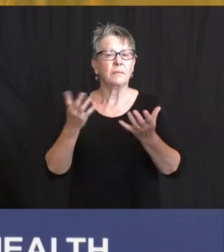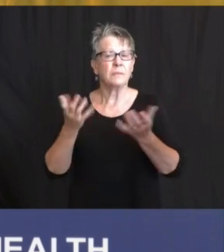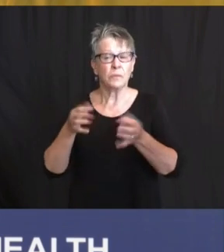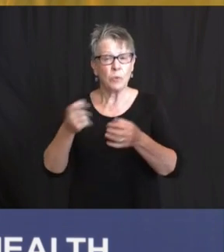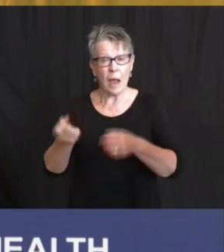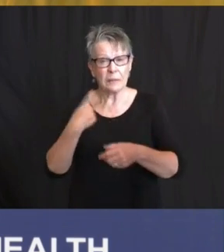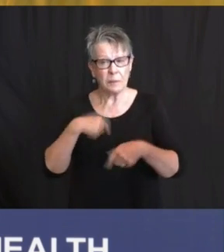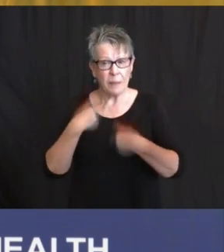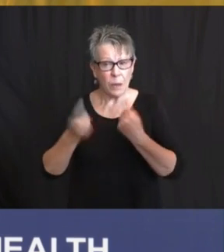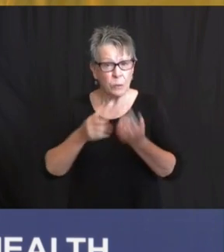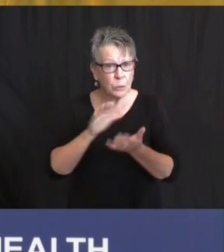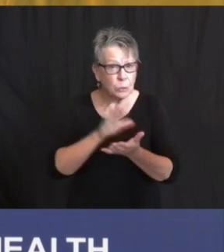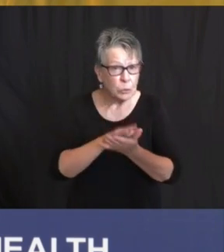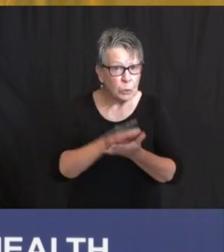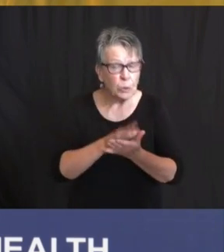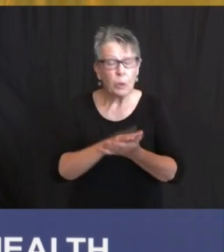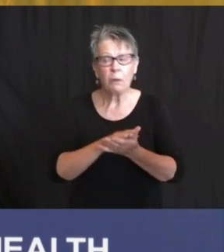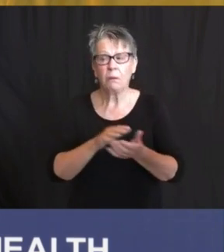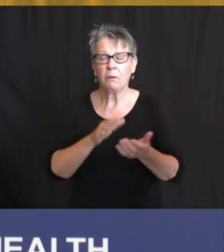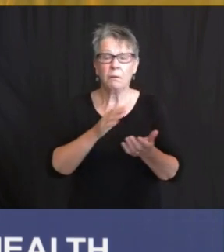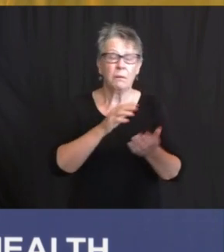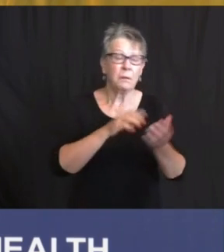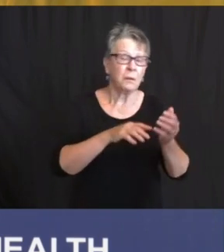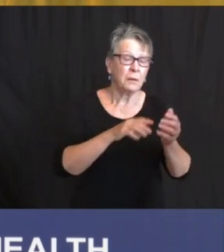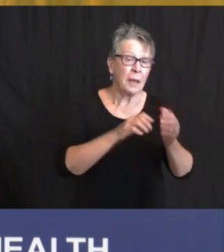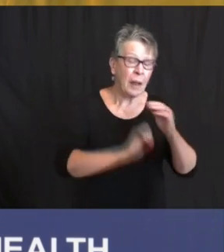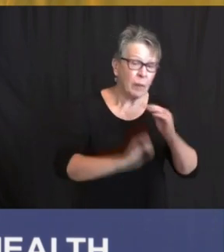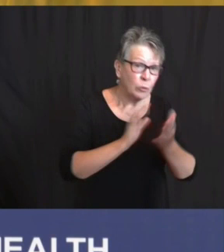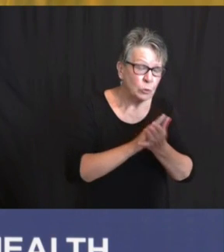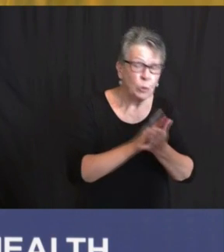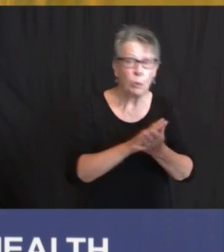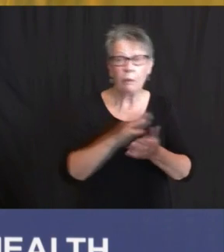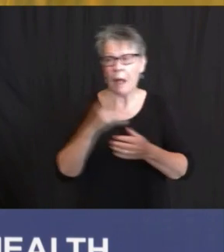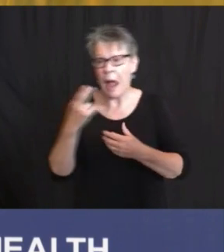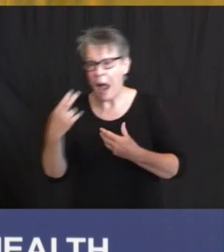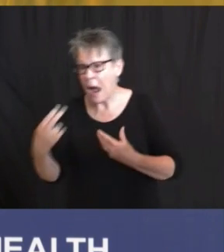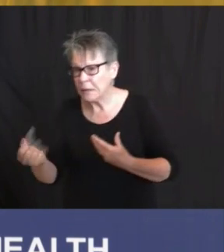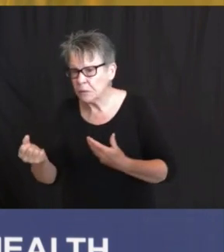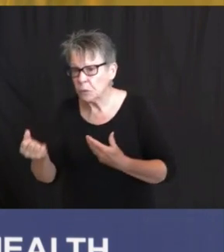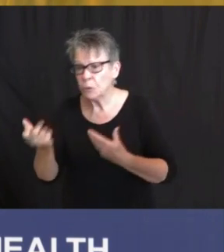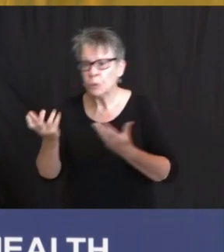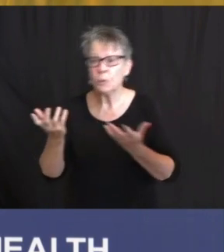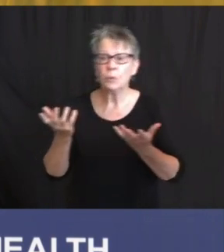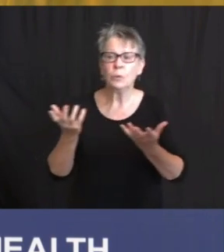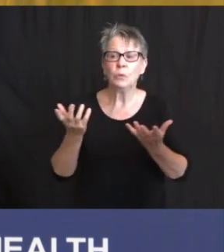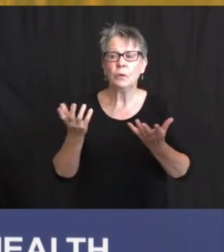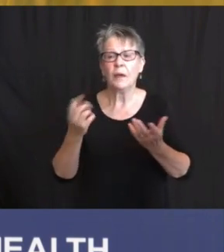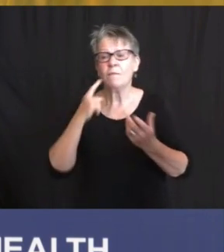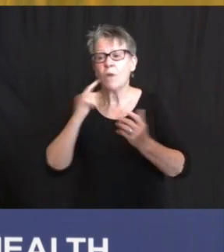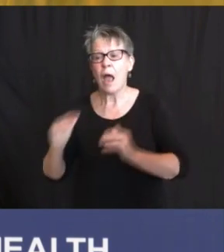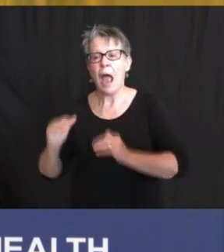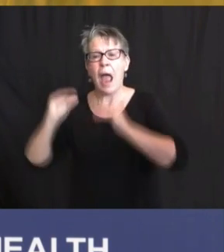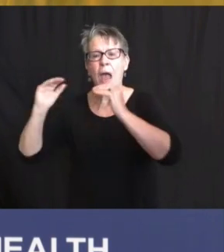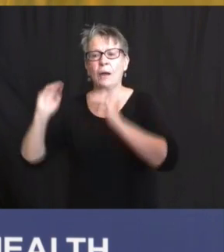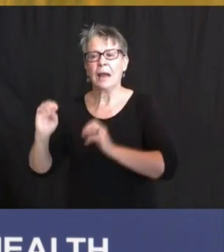there's a residency associated with a lot of higher ed that is not associated with most of